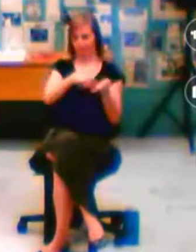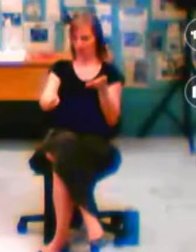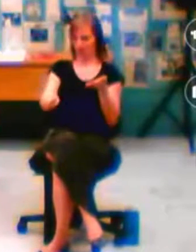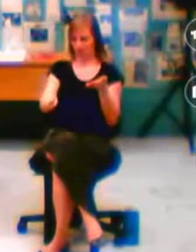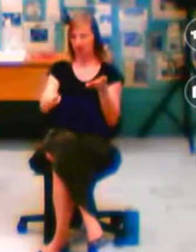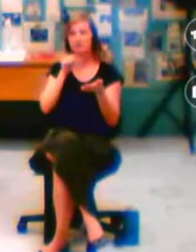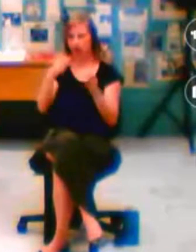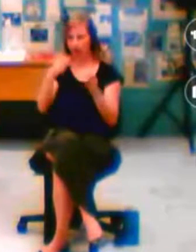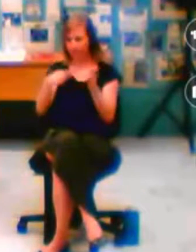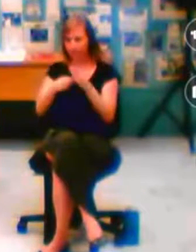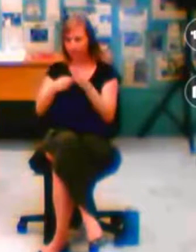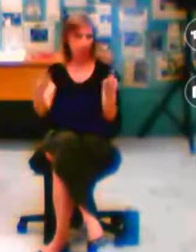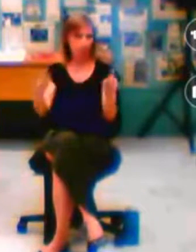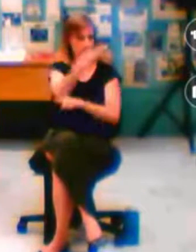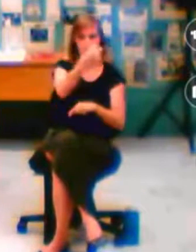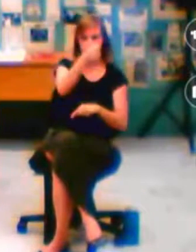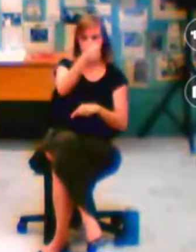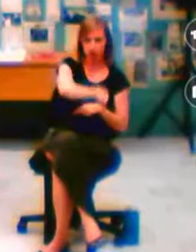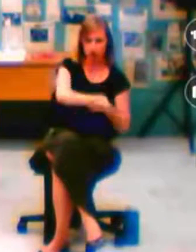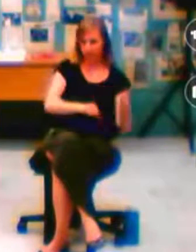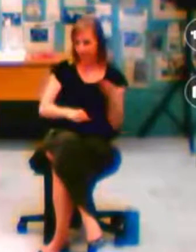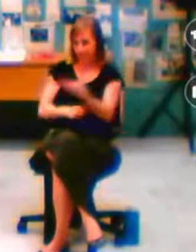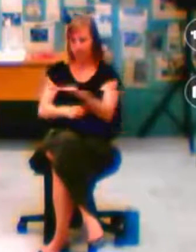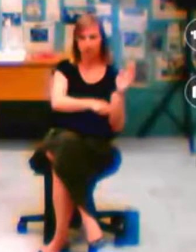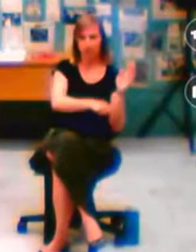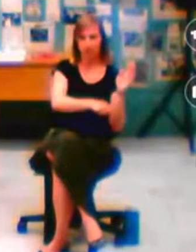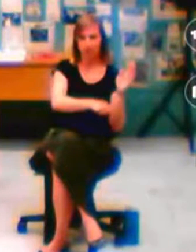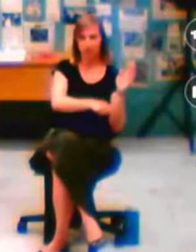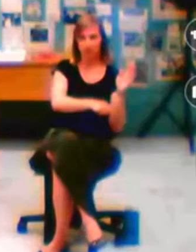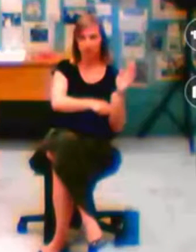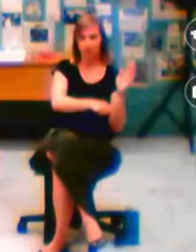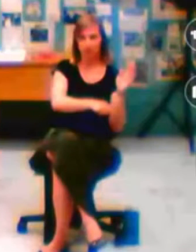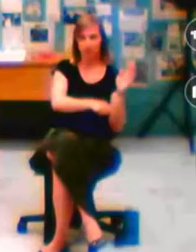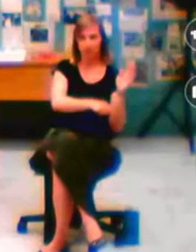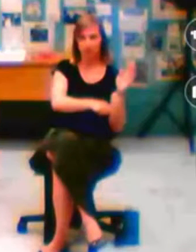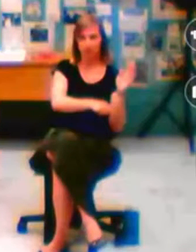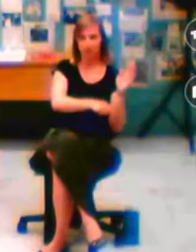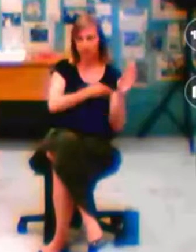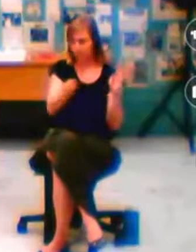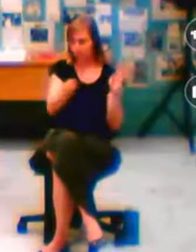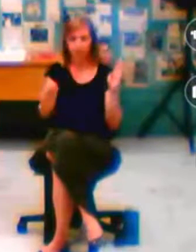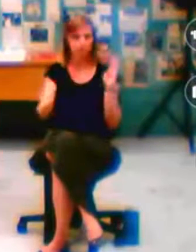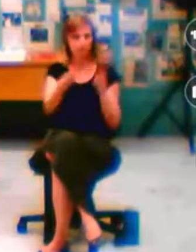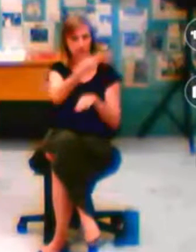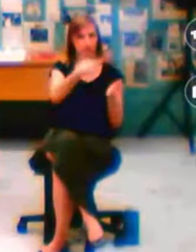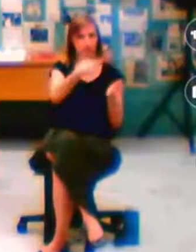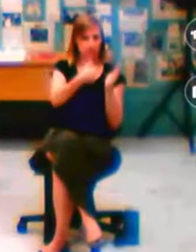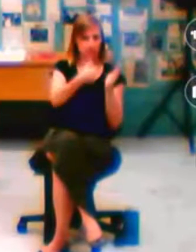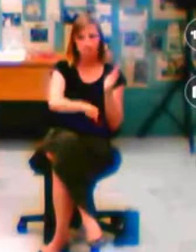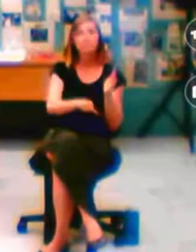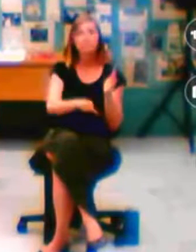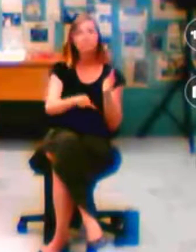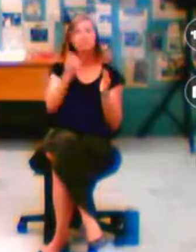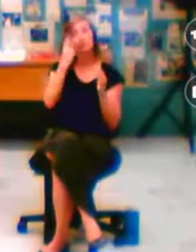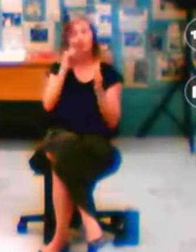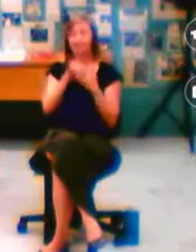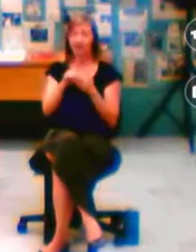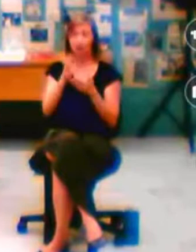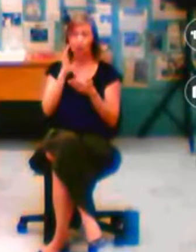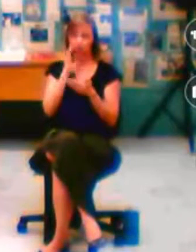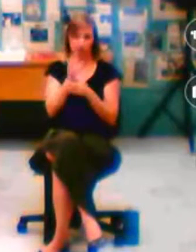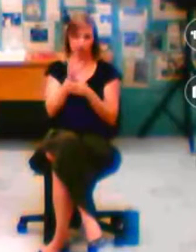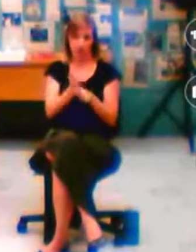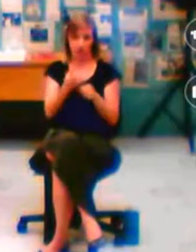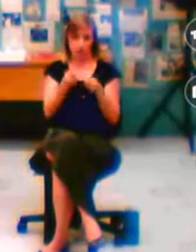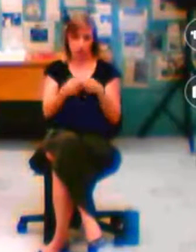lot of the cost savings come from, is by streamlining that process so that a bill is submitted and a bill is paid and